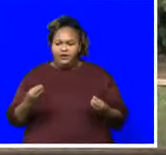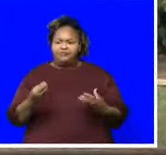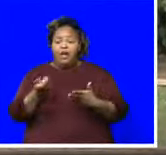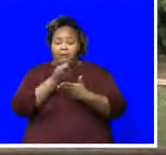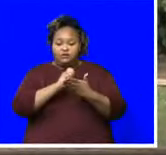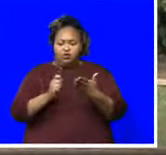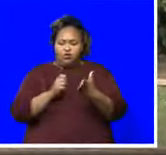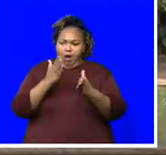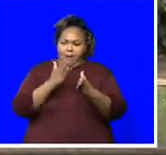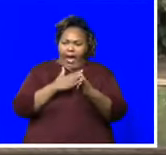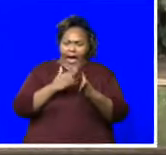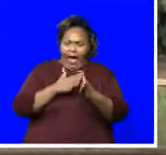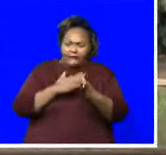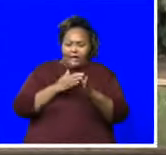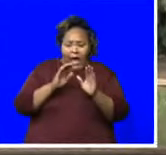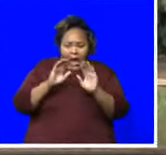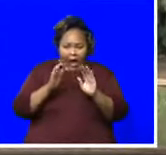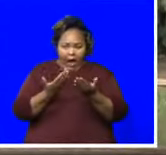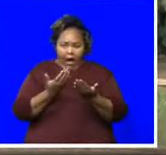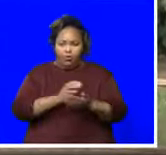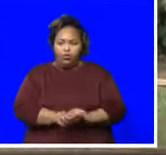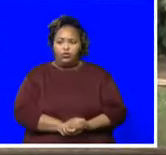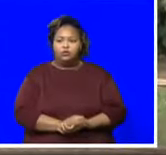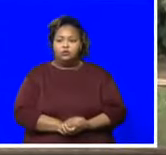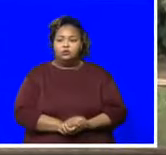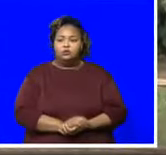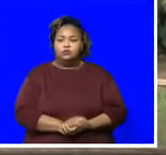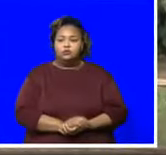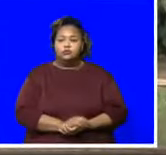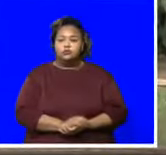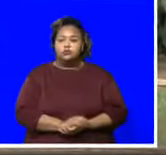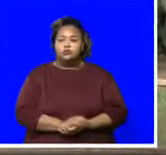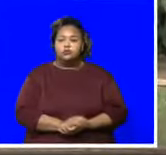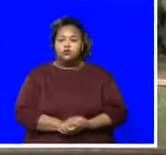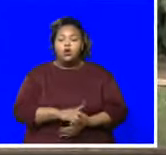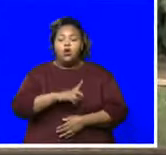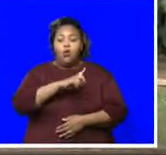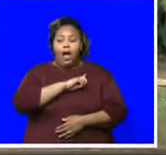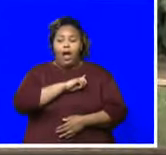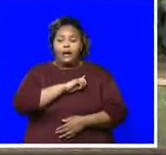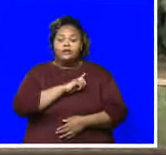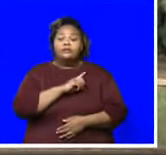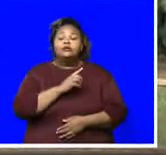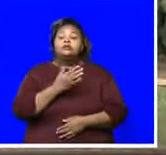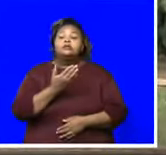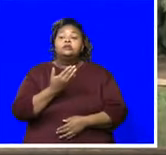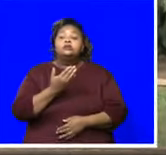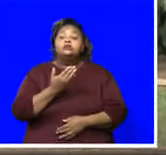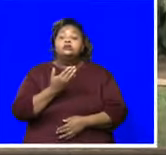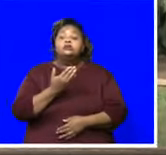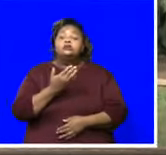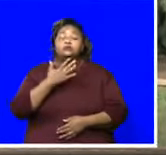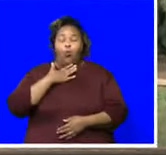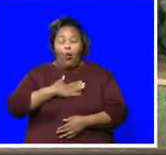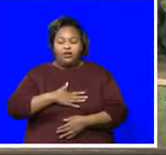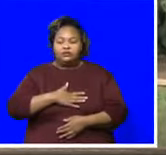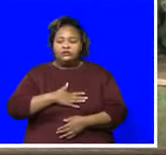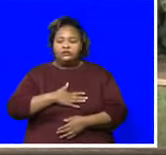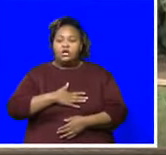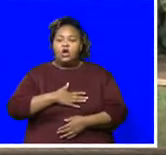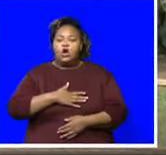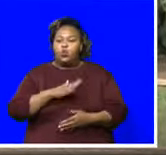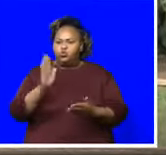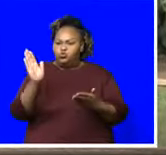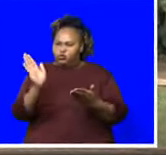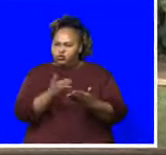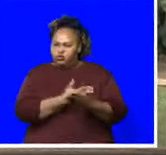ukuthi ecinisweni sifuna kubulala nabo F nabo E nabo D laba batholako. Sibabulala njani ke labo D? Sibulala ngalokuthi